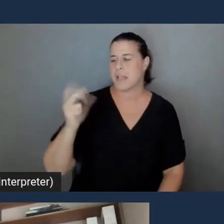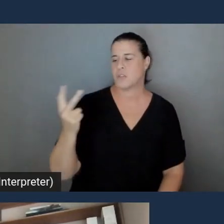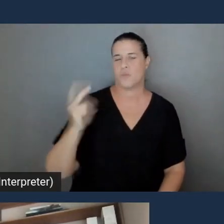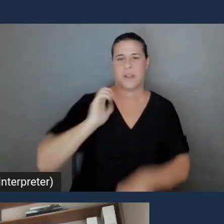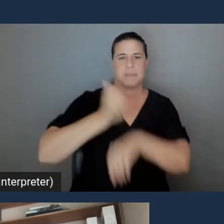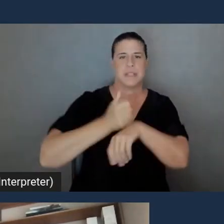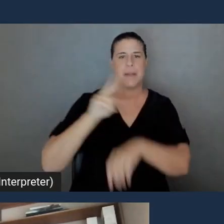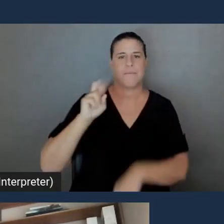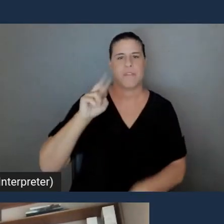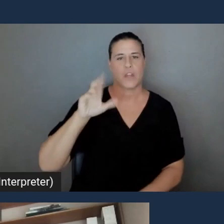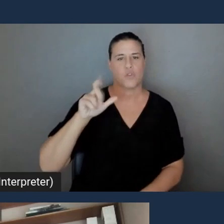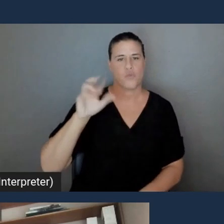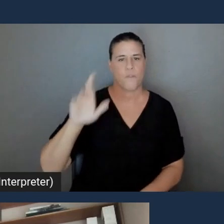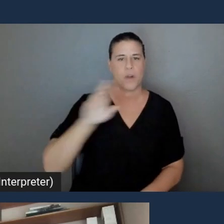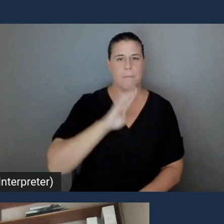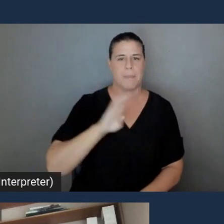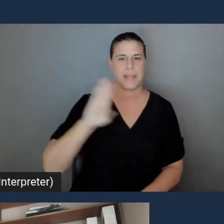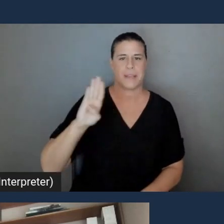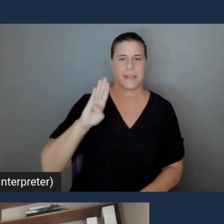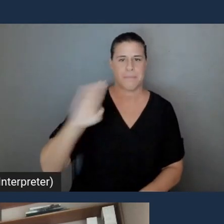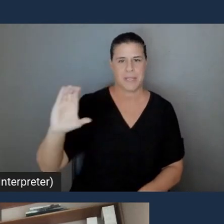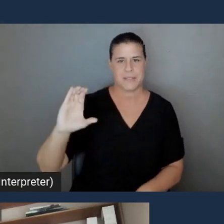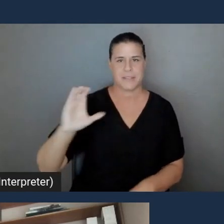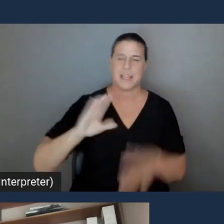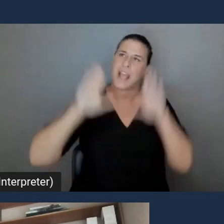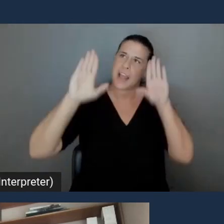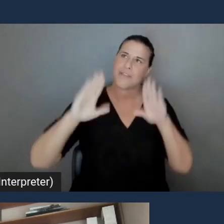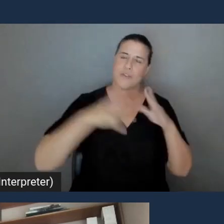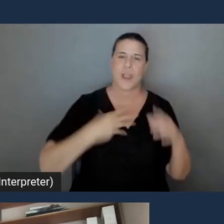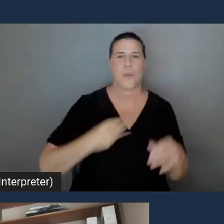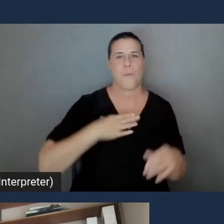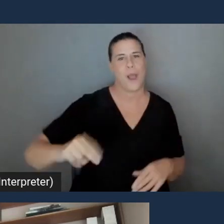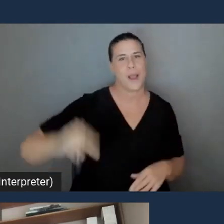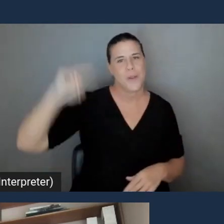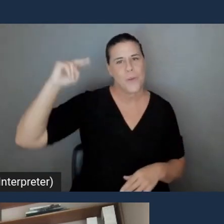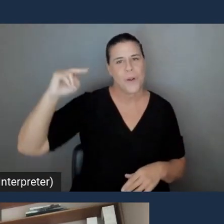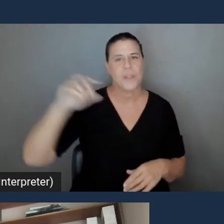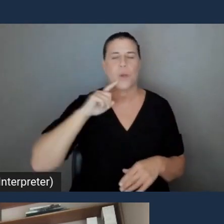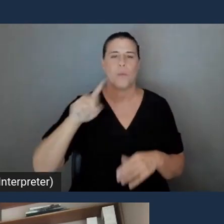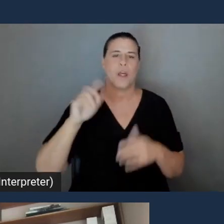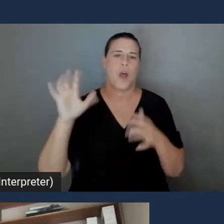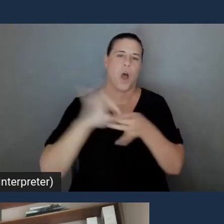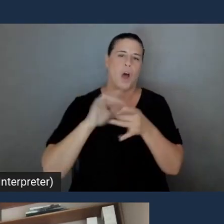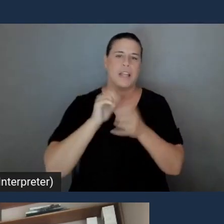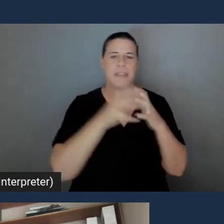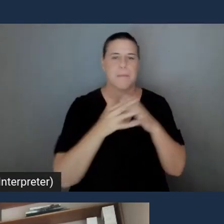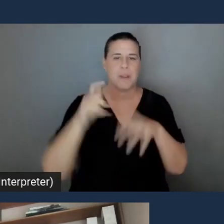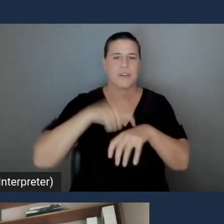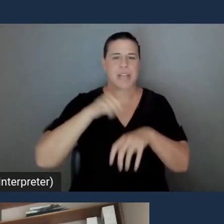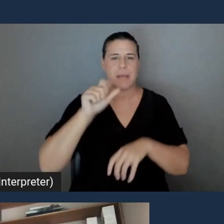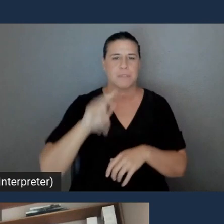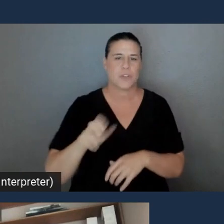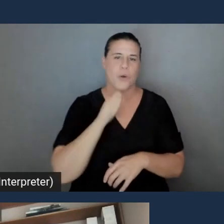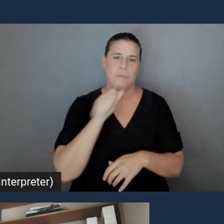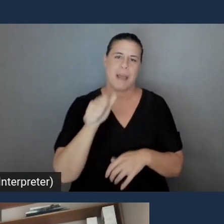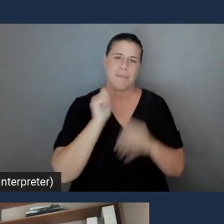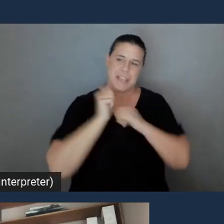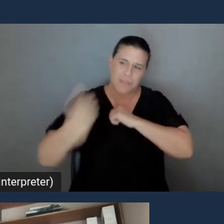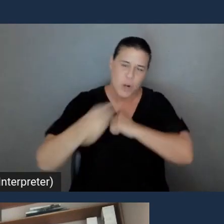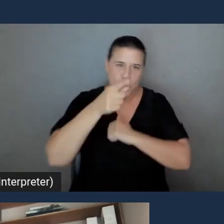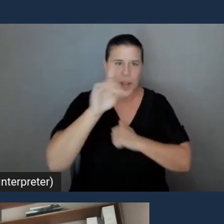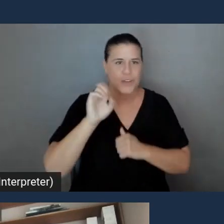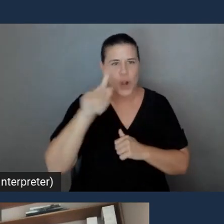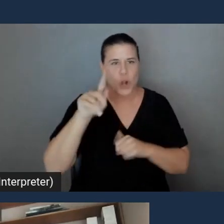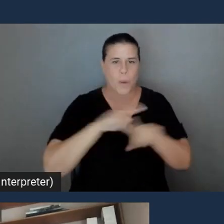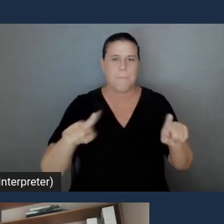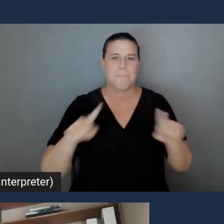Vancouver, BC, British Columbia, in the Great White North. So all on the American time zones. I'm not as far away as you, Darko, but still a bit of a